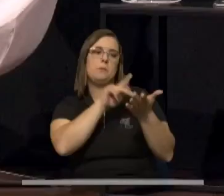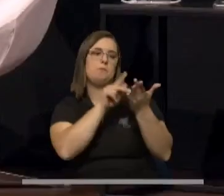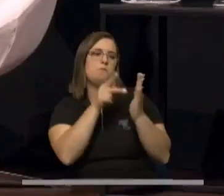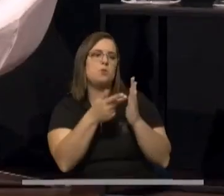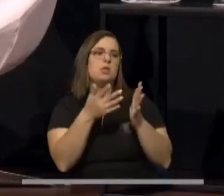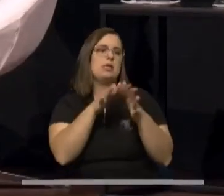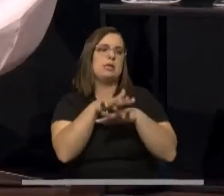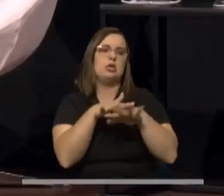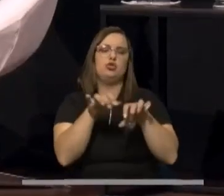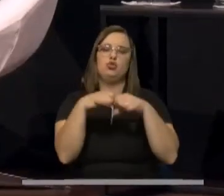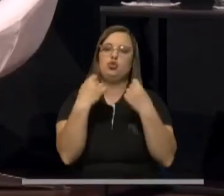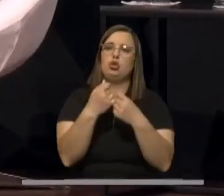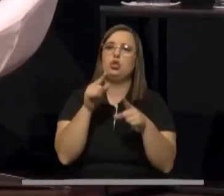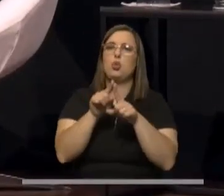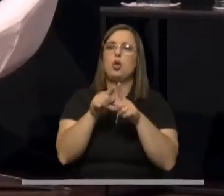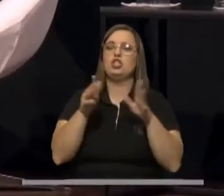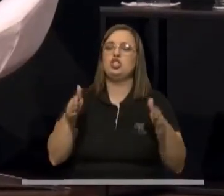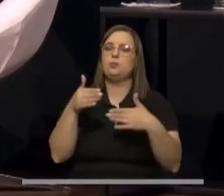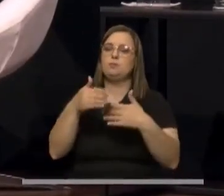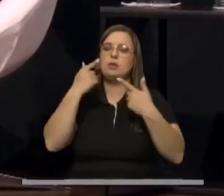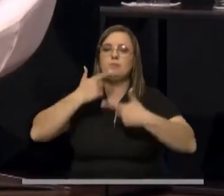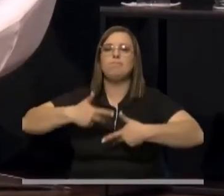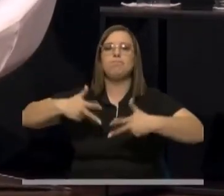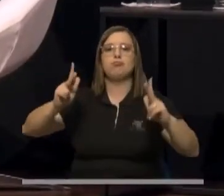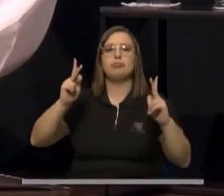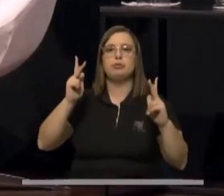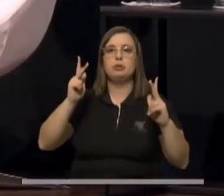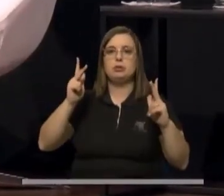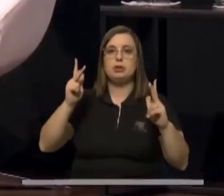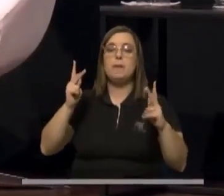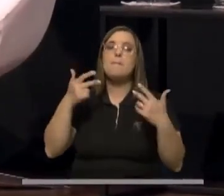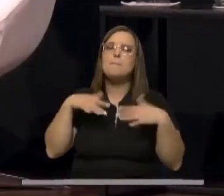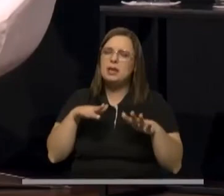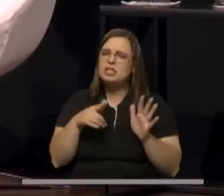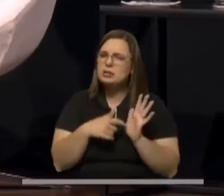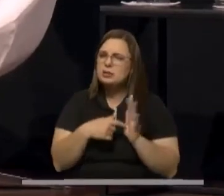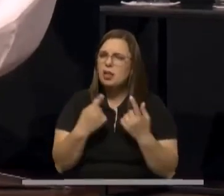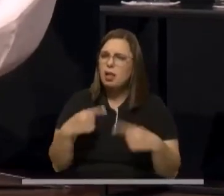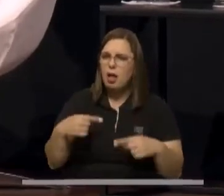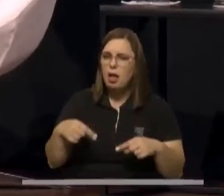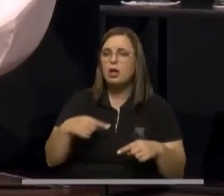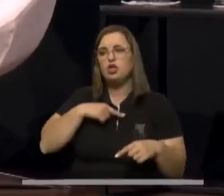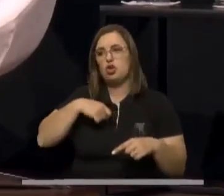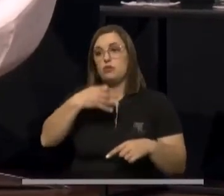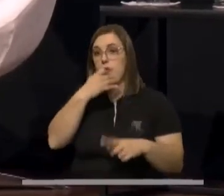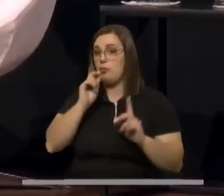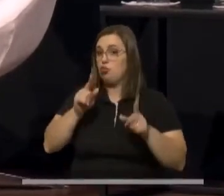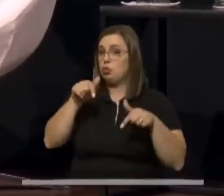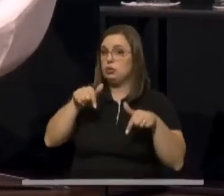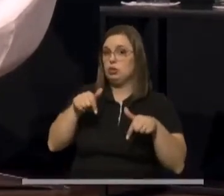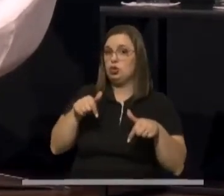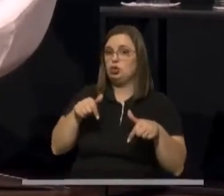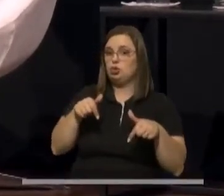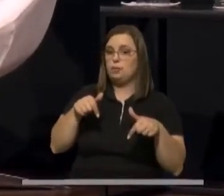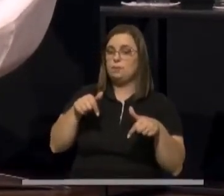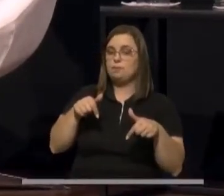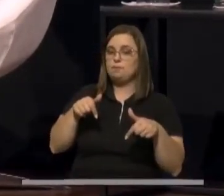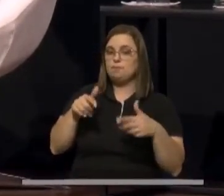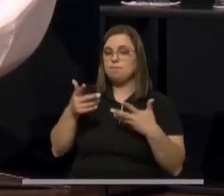at technologies of social network, a privileged space of freedom, because there is a need or not